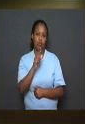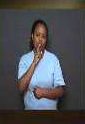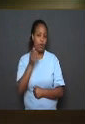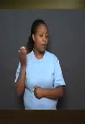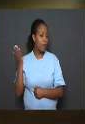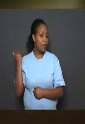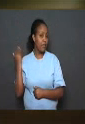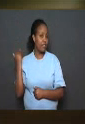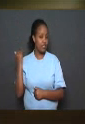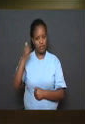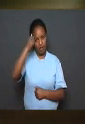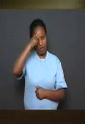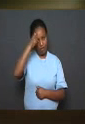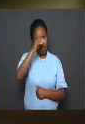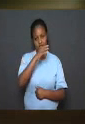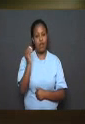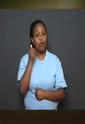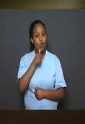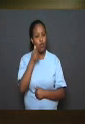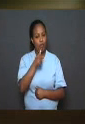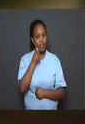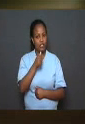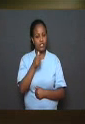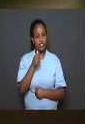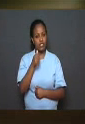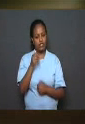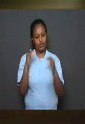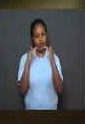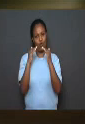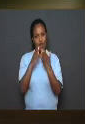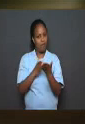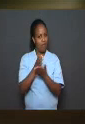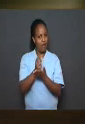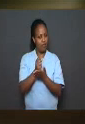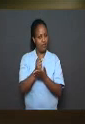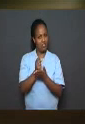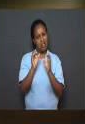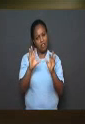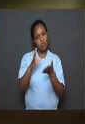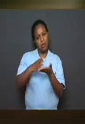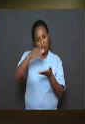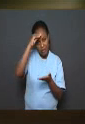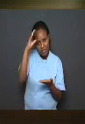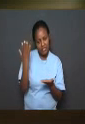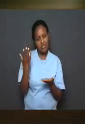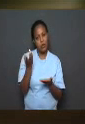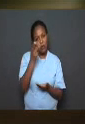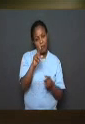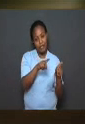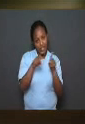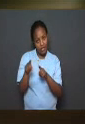Previously, men and women did not have equal rights to education or